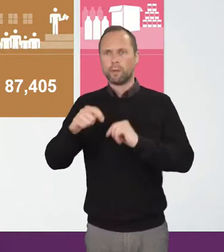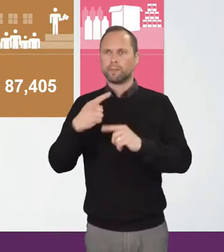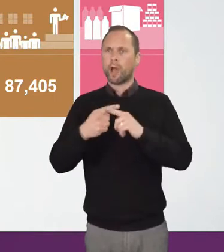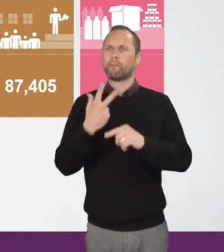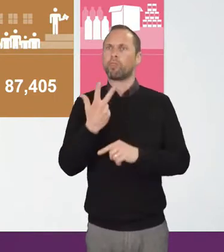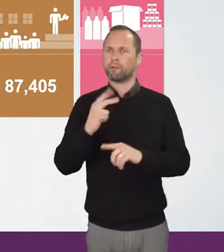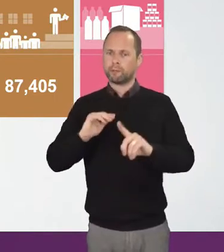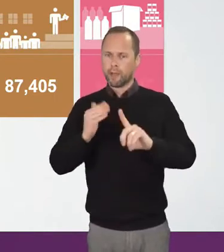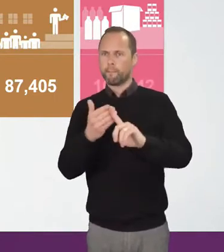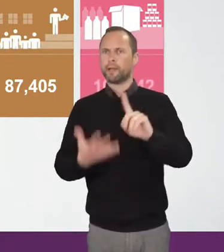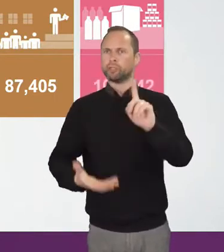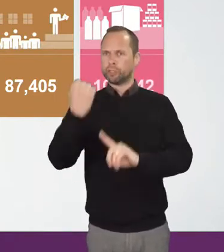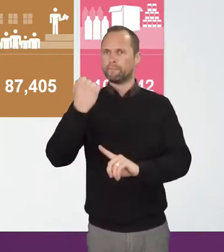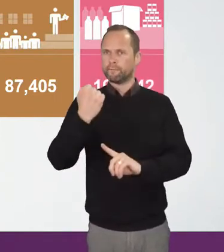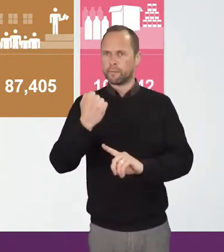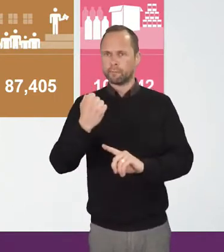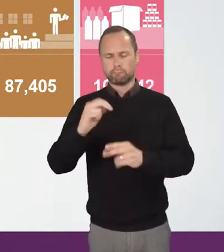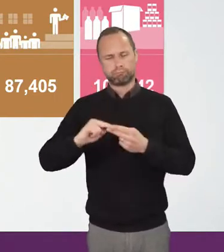target.